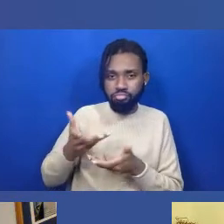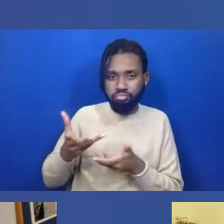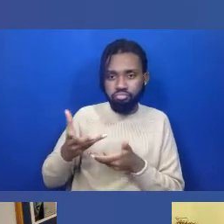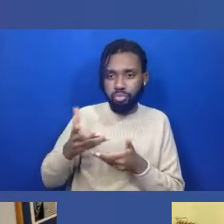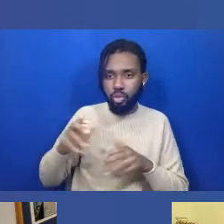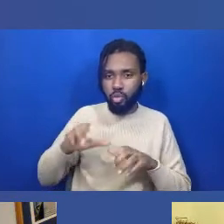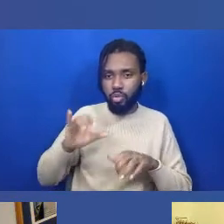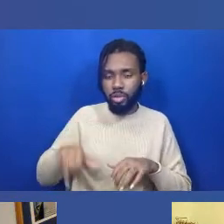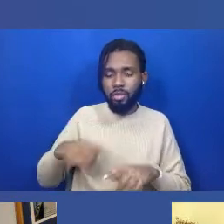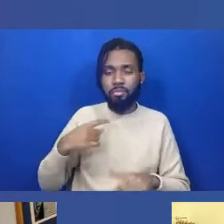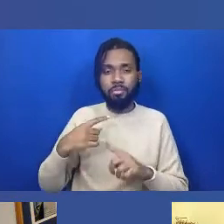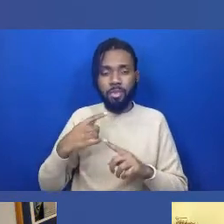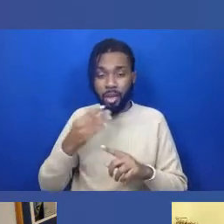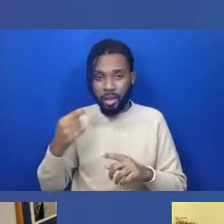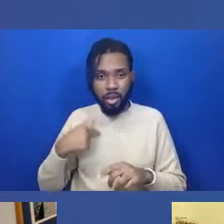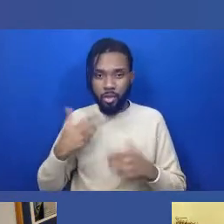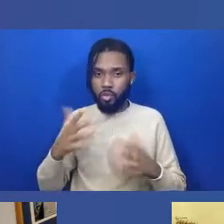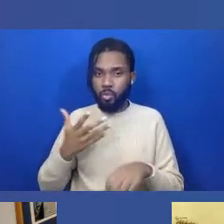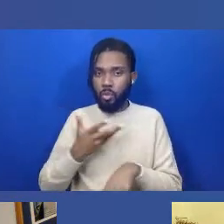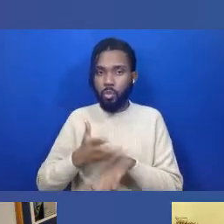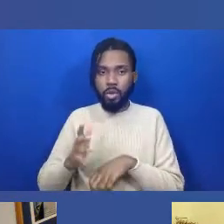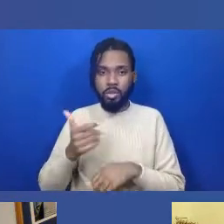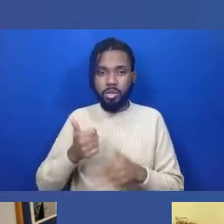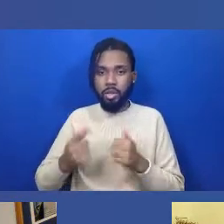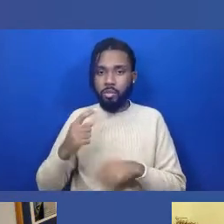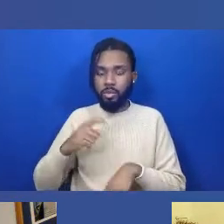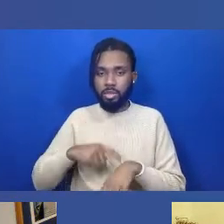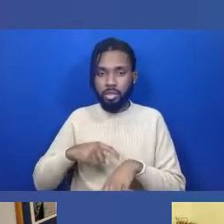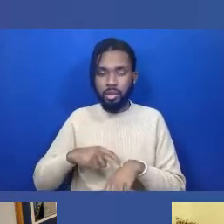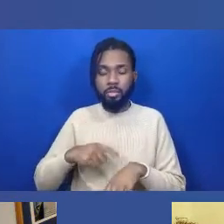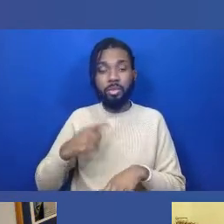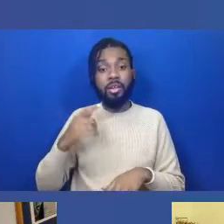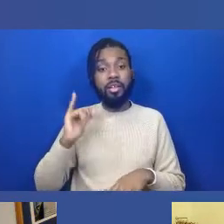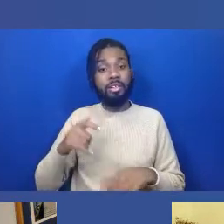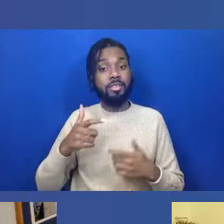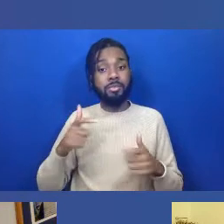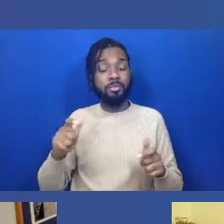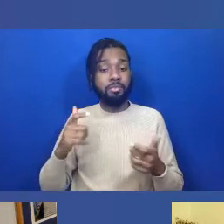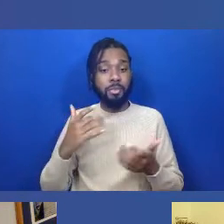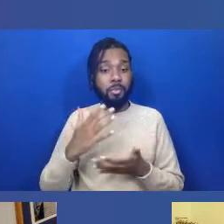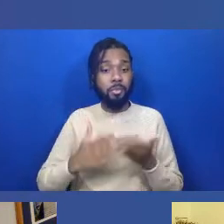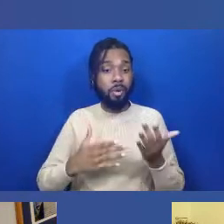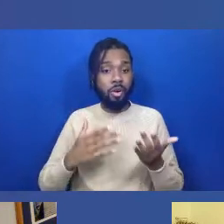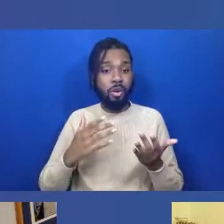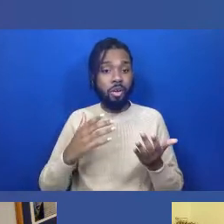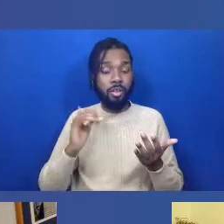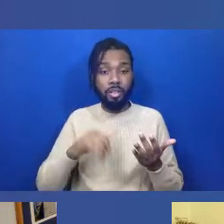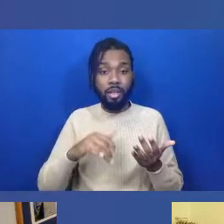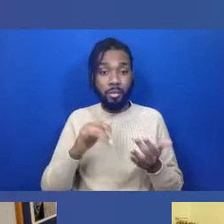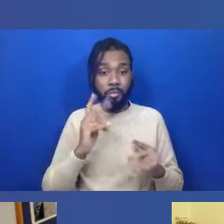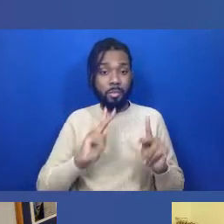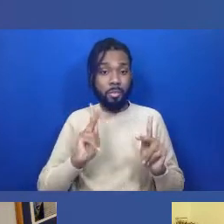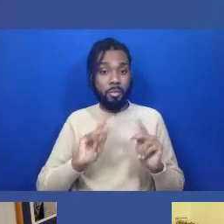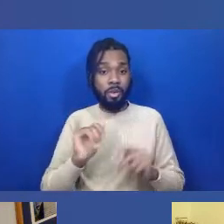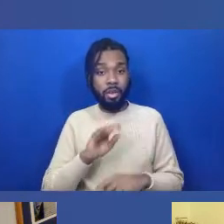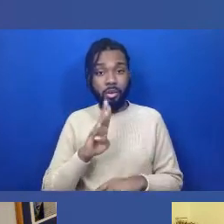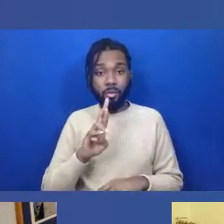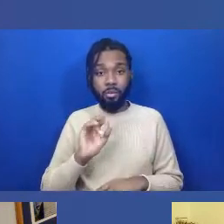time. That's a very big part of why people like Brooke are even willing to sit down with me, is that I'm not going to waste their time.